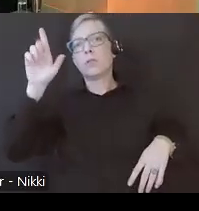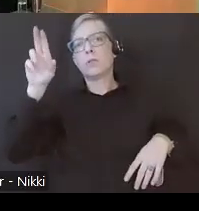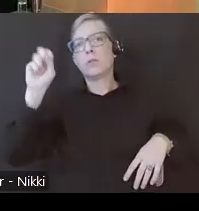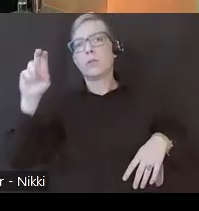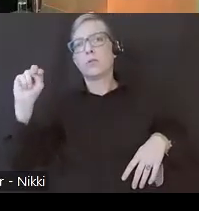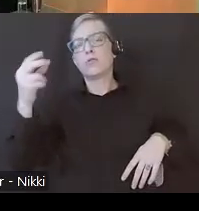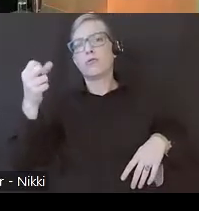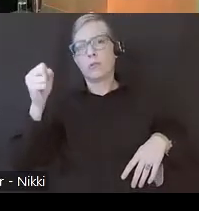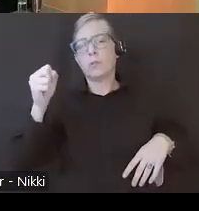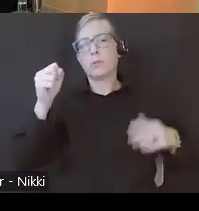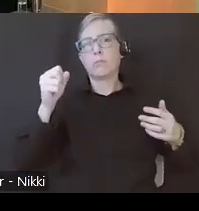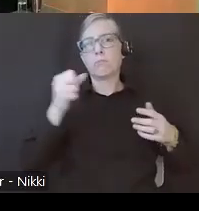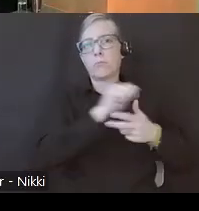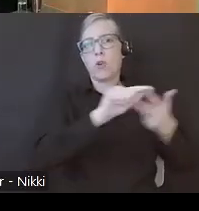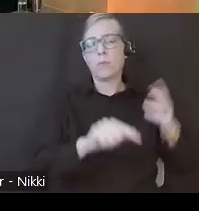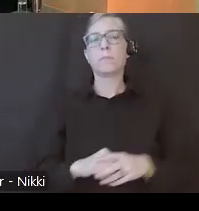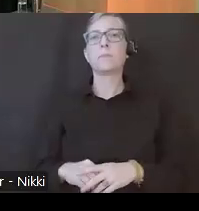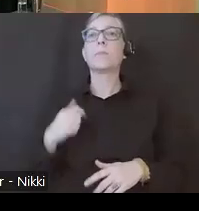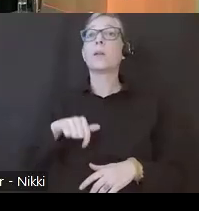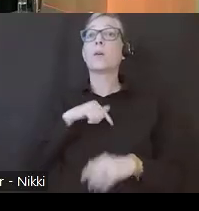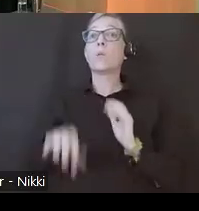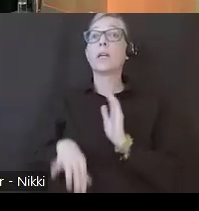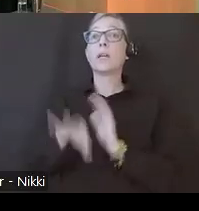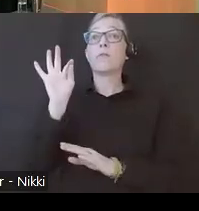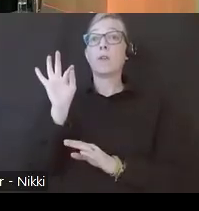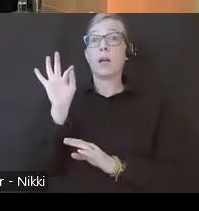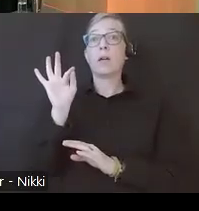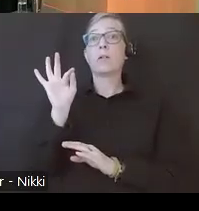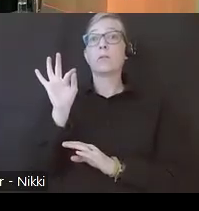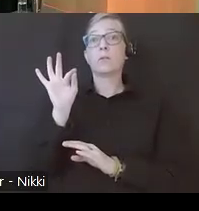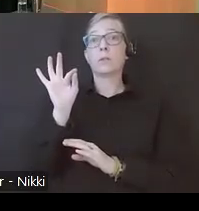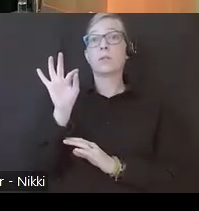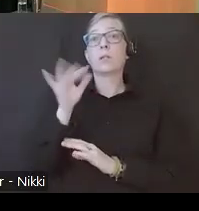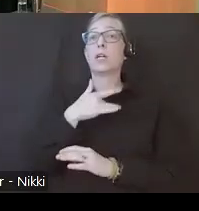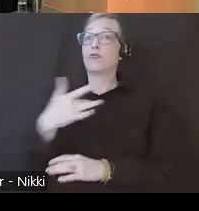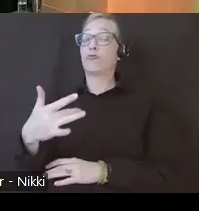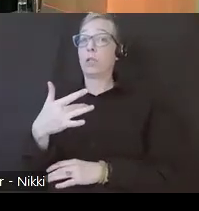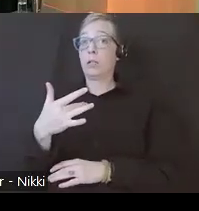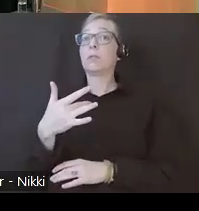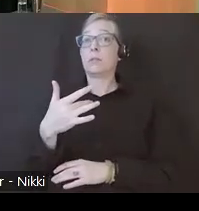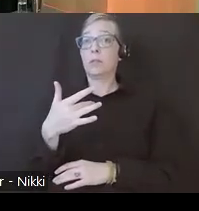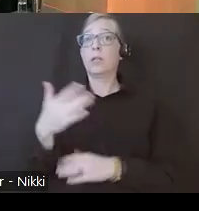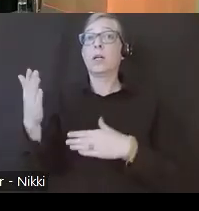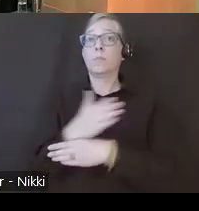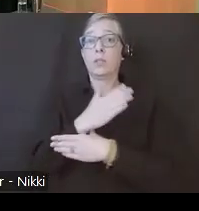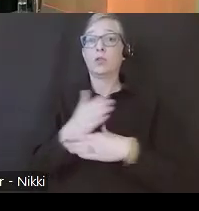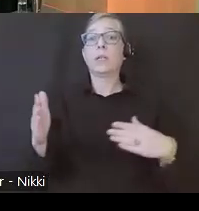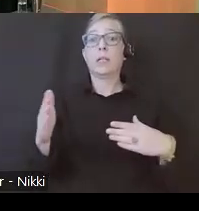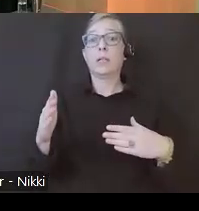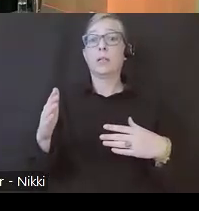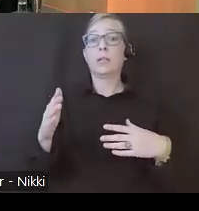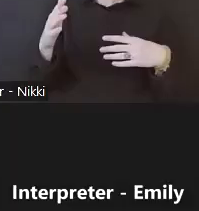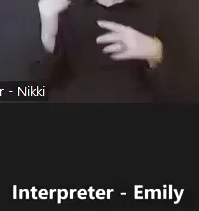find a trend level association between stronger perceptual pop-out and the total scores on